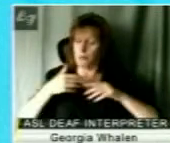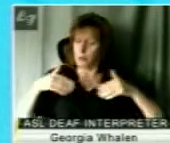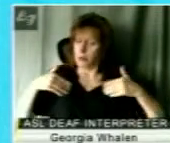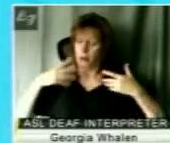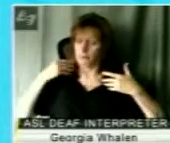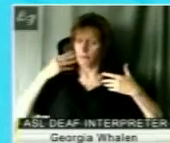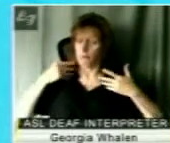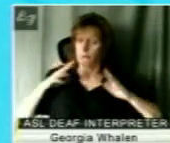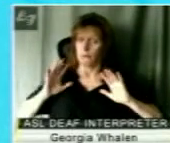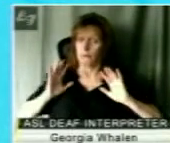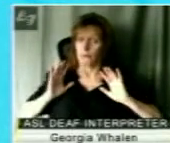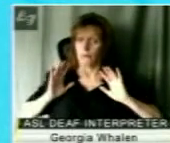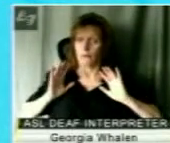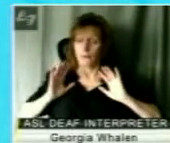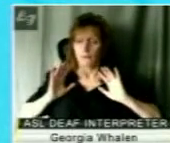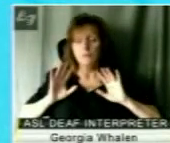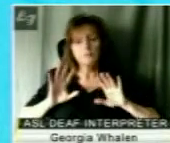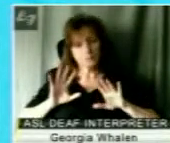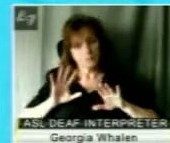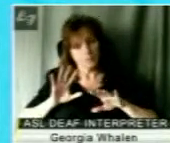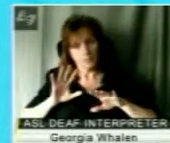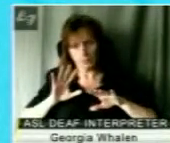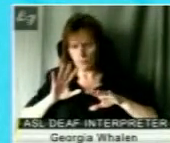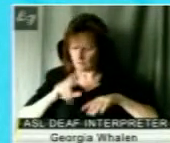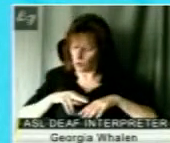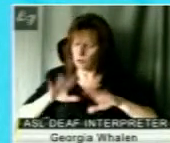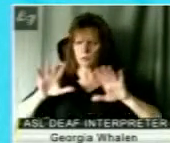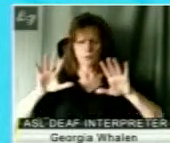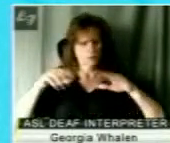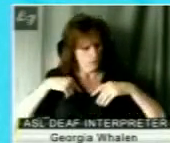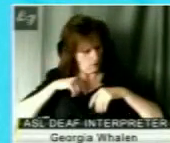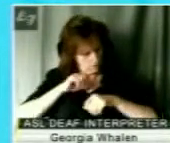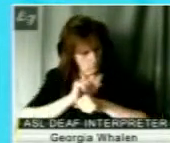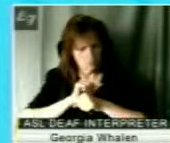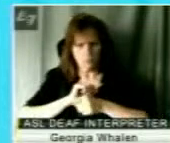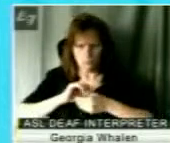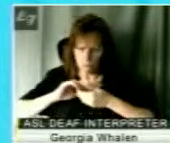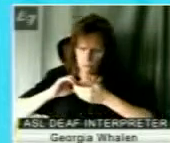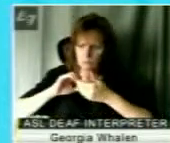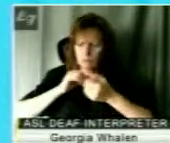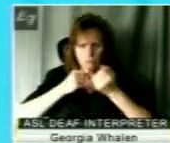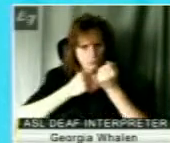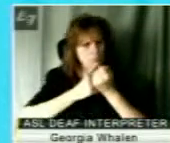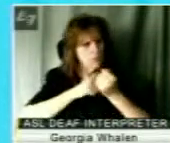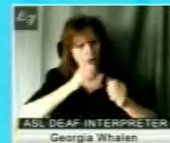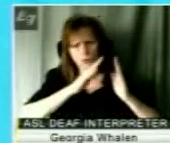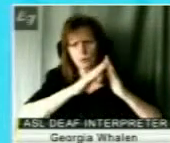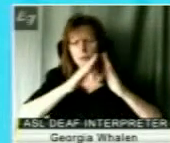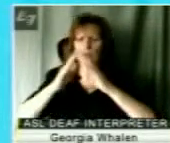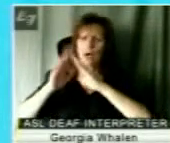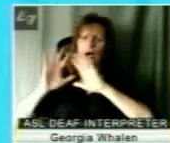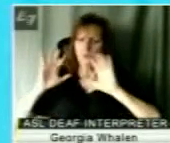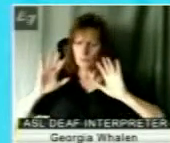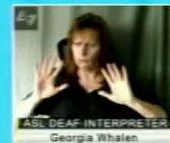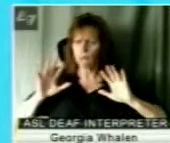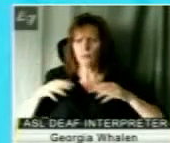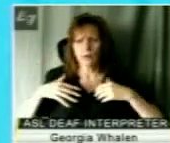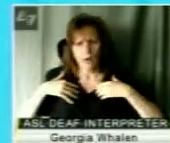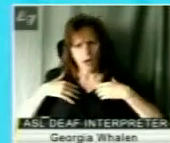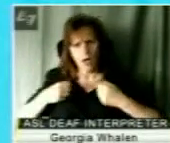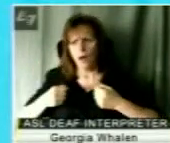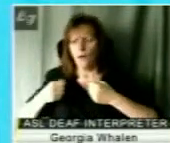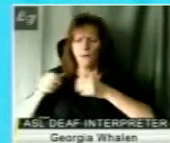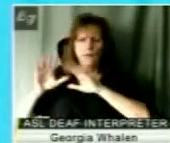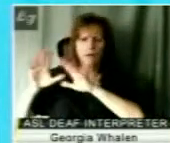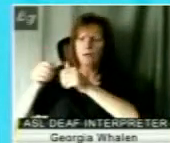not had to do that. The real drive from a health perspective is that local communities have solid plans in place about